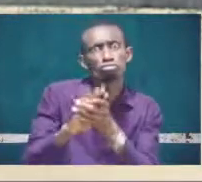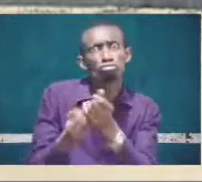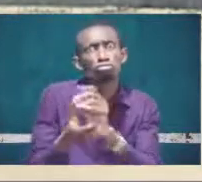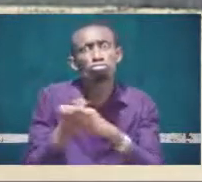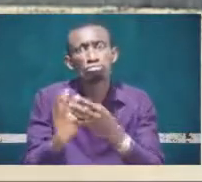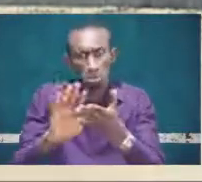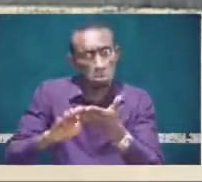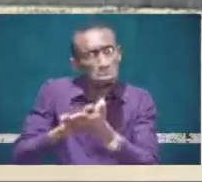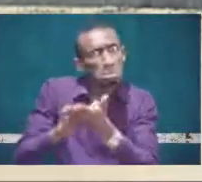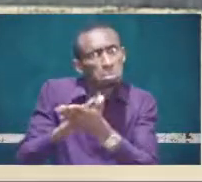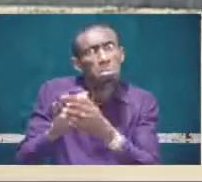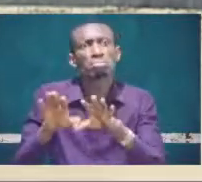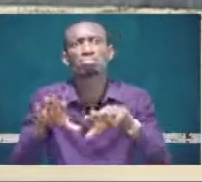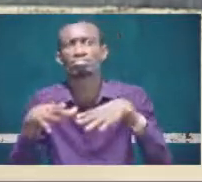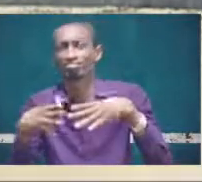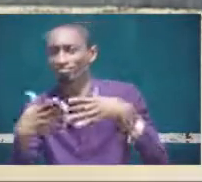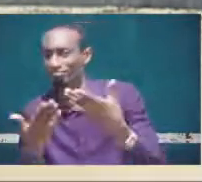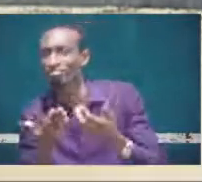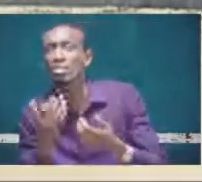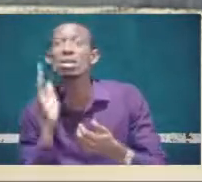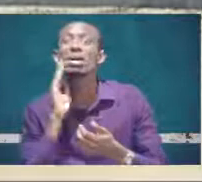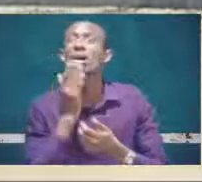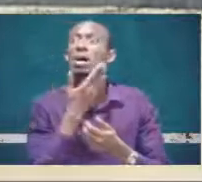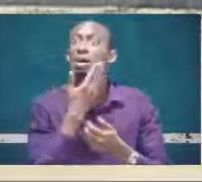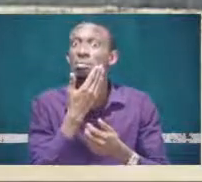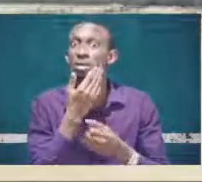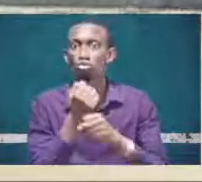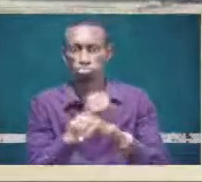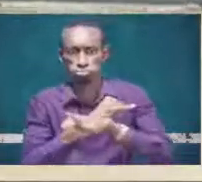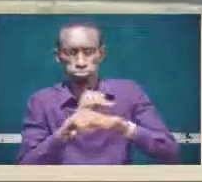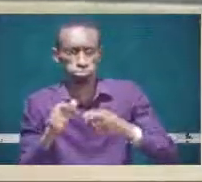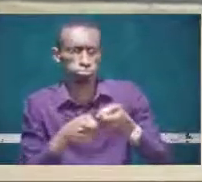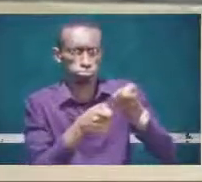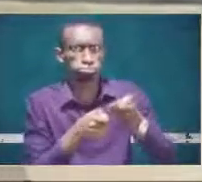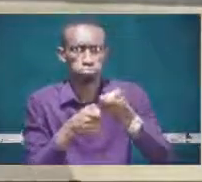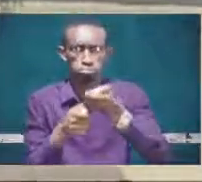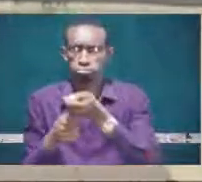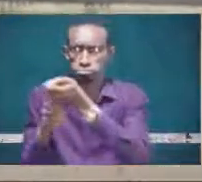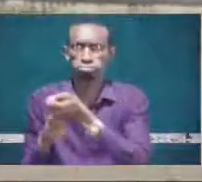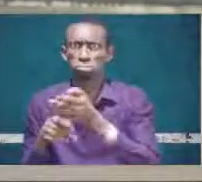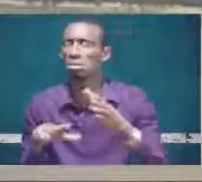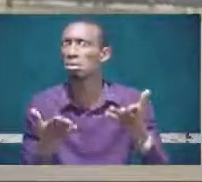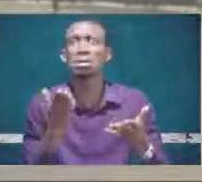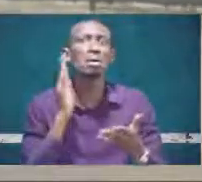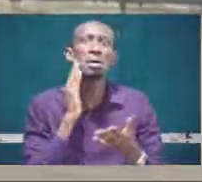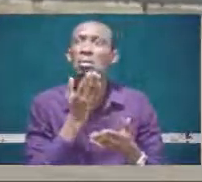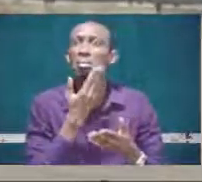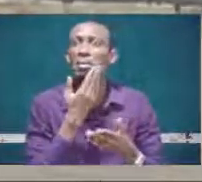cleaning. So this is composite demand. Demand for a commodity that serves